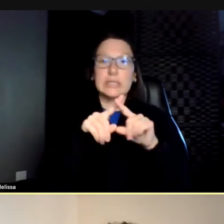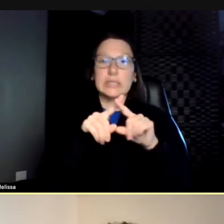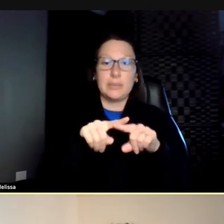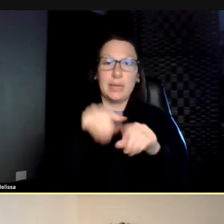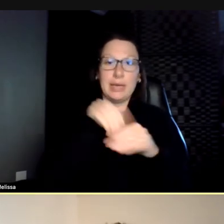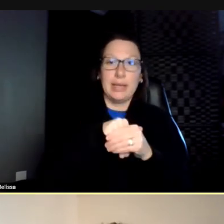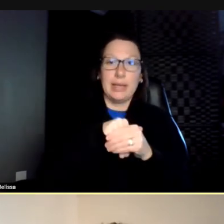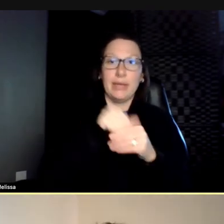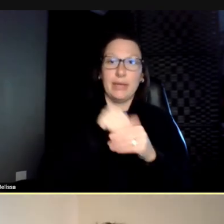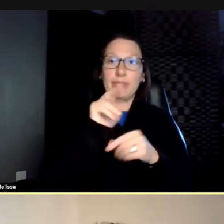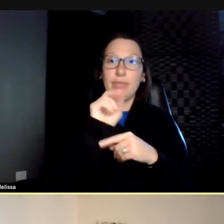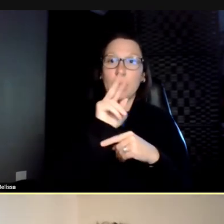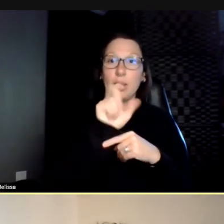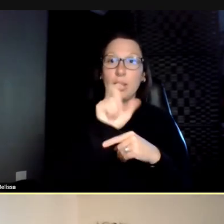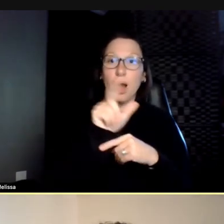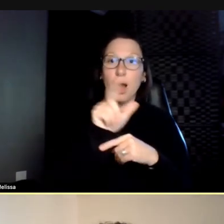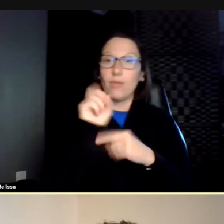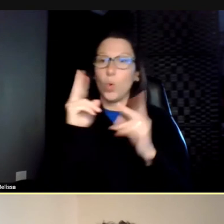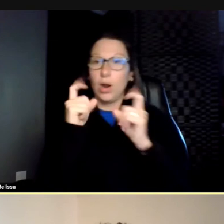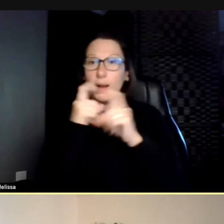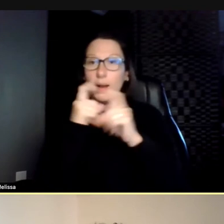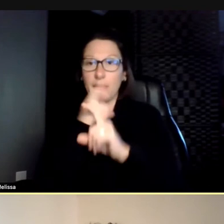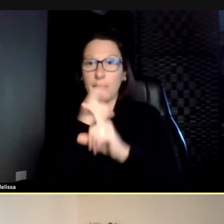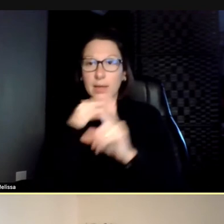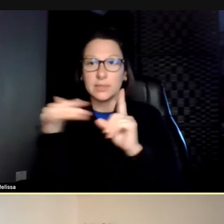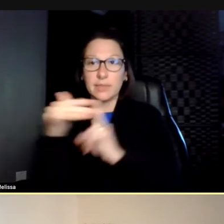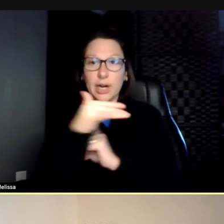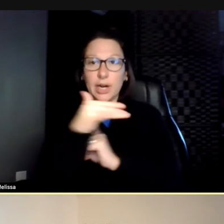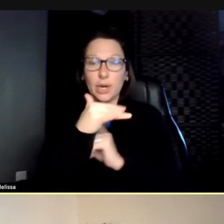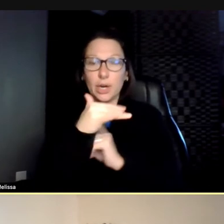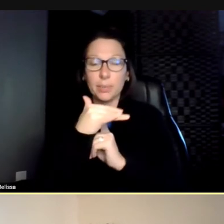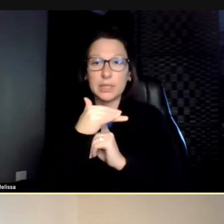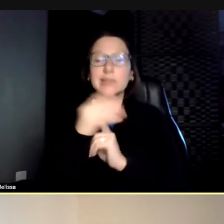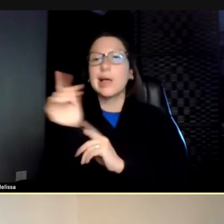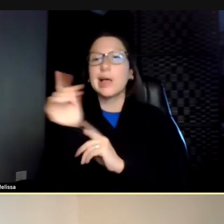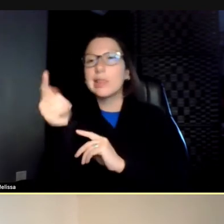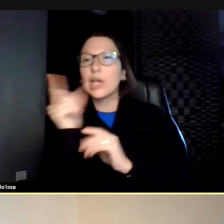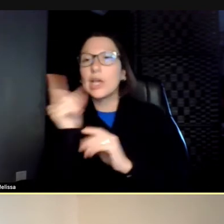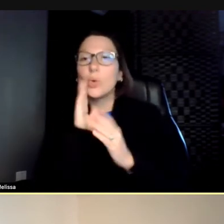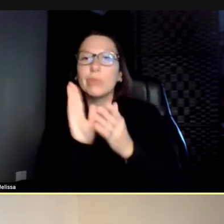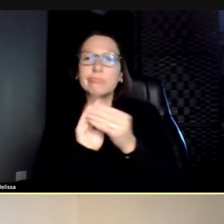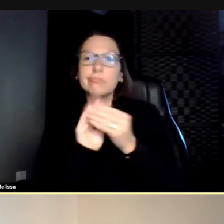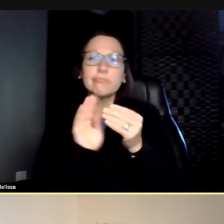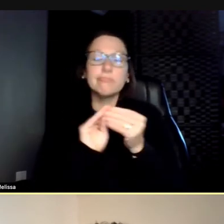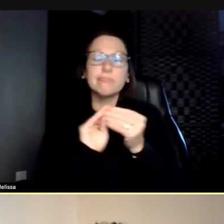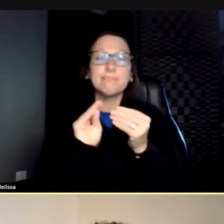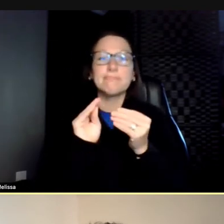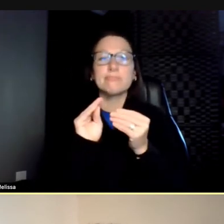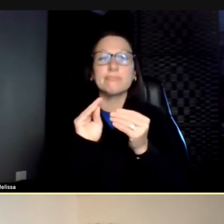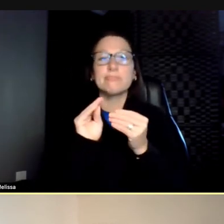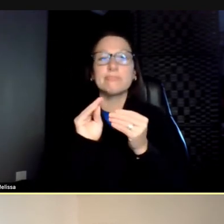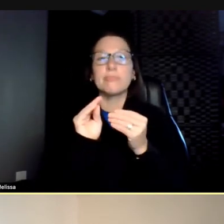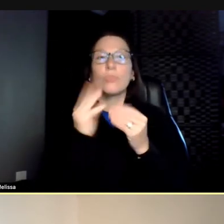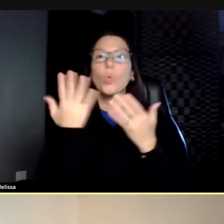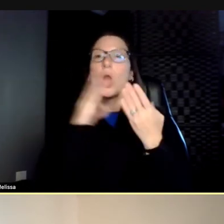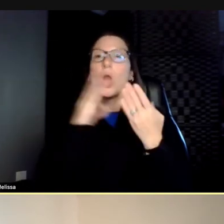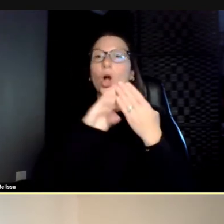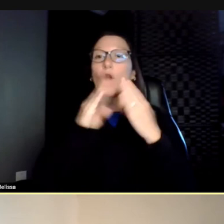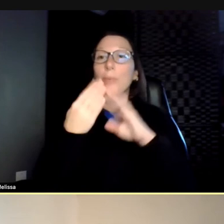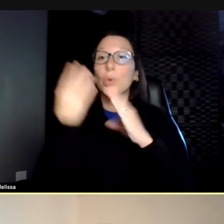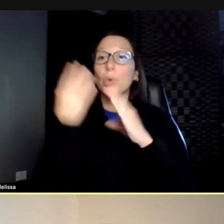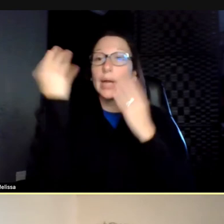environments. Later on, we'll look at considering, say, what a community outing might look like,